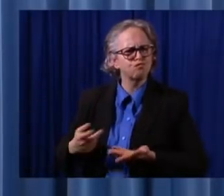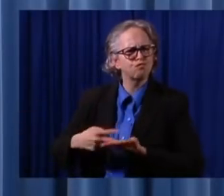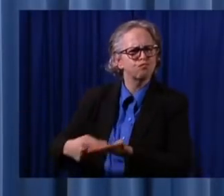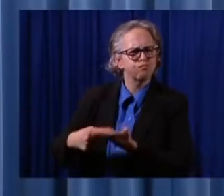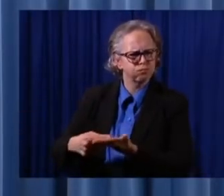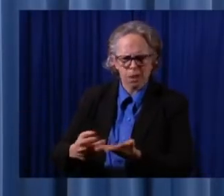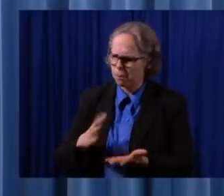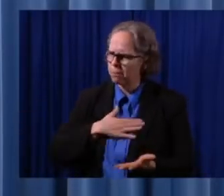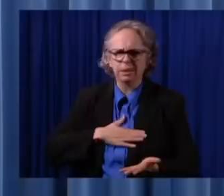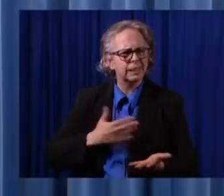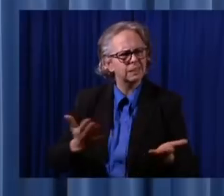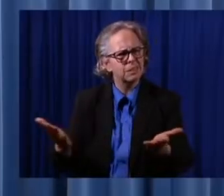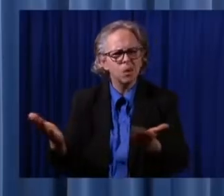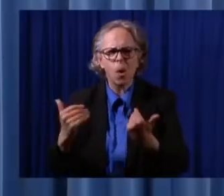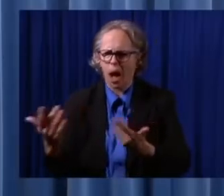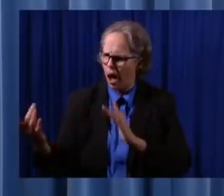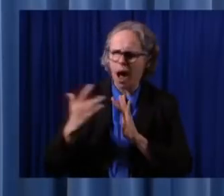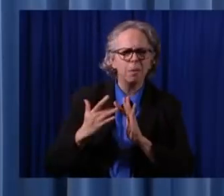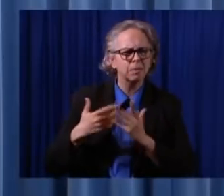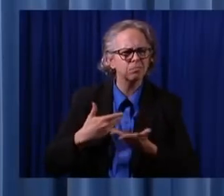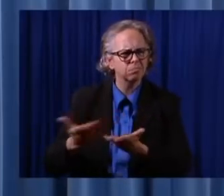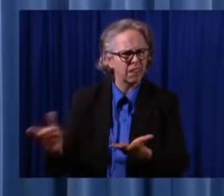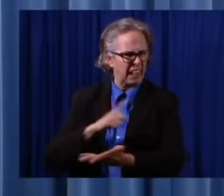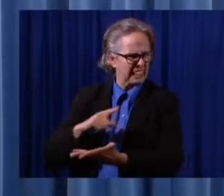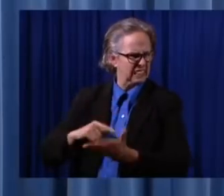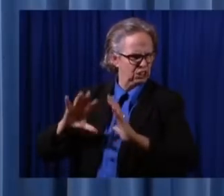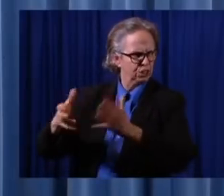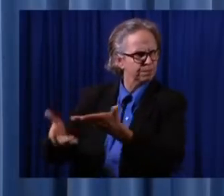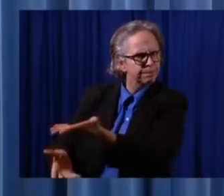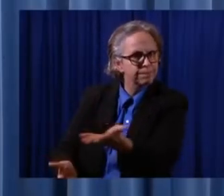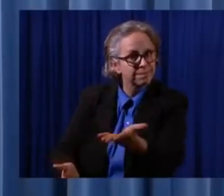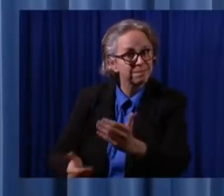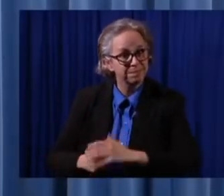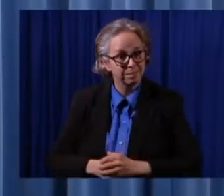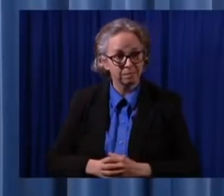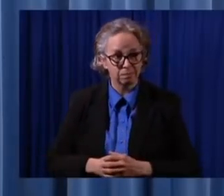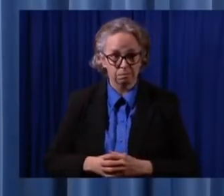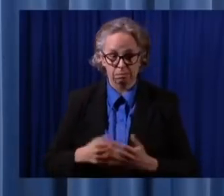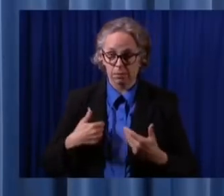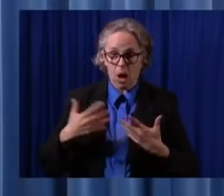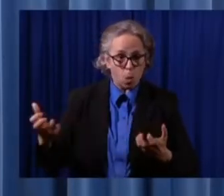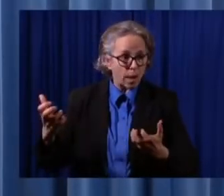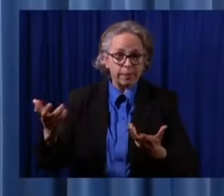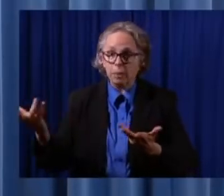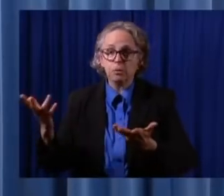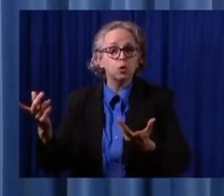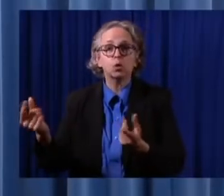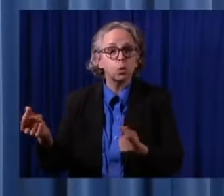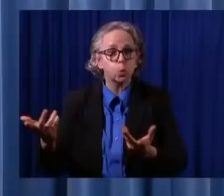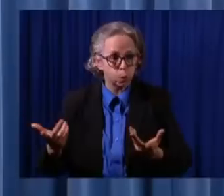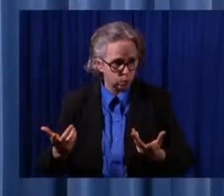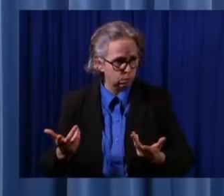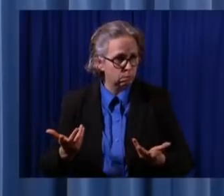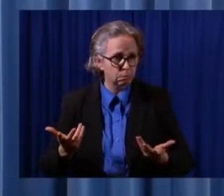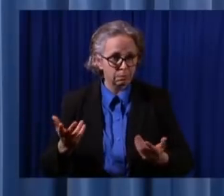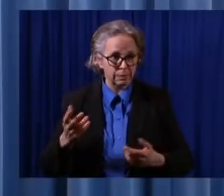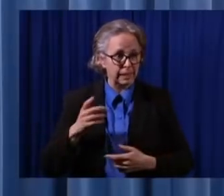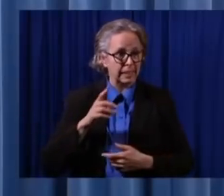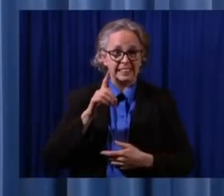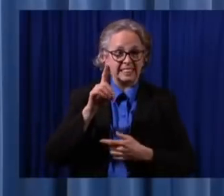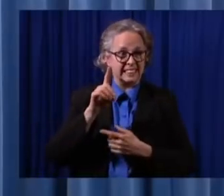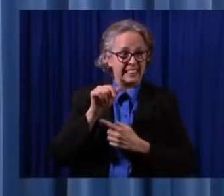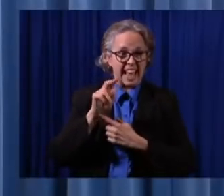me. Welcome for them to get into contact with Dan McCarthy, anybody on our team,